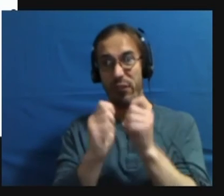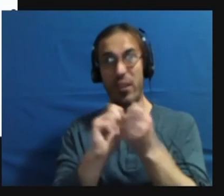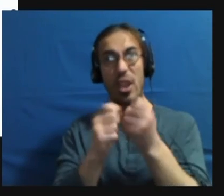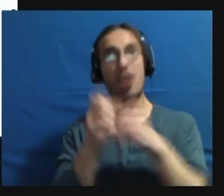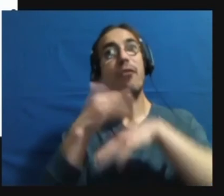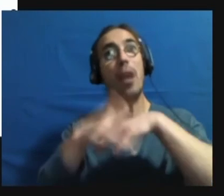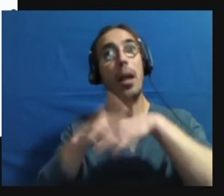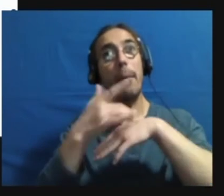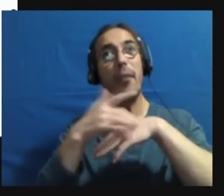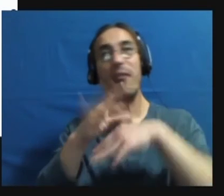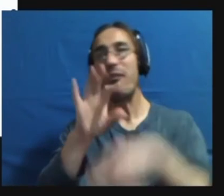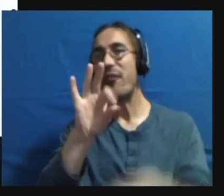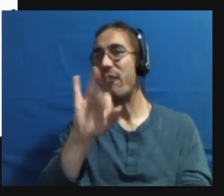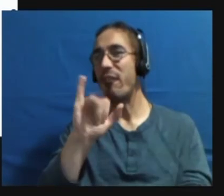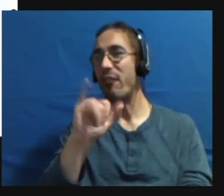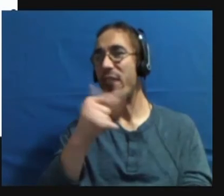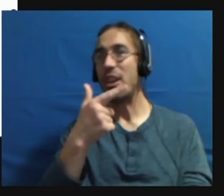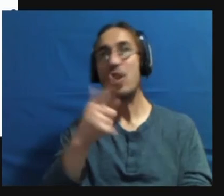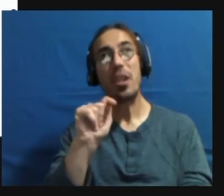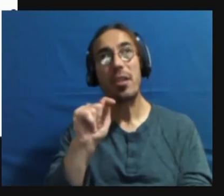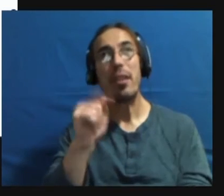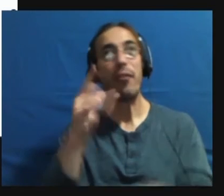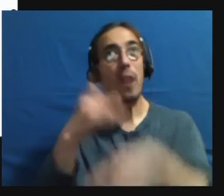Do we have